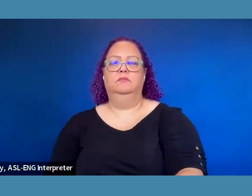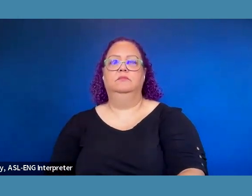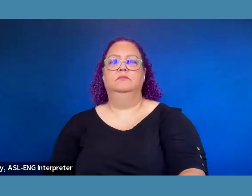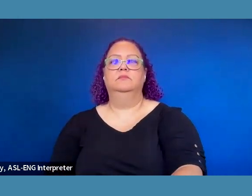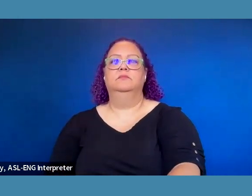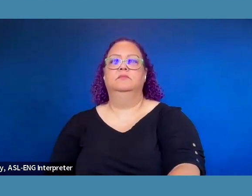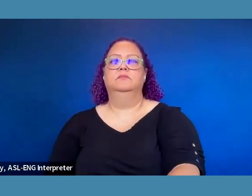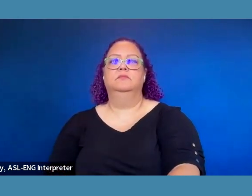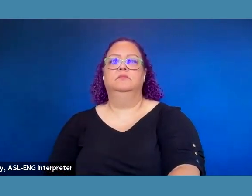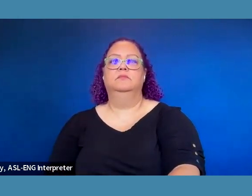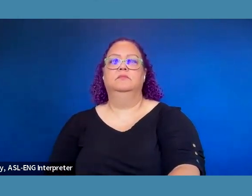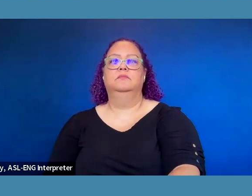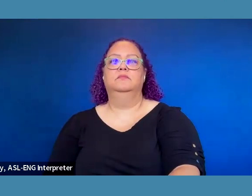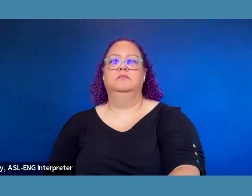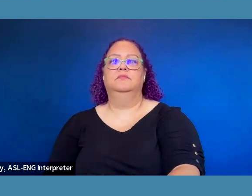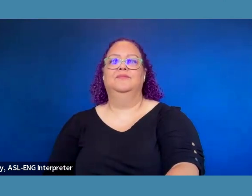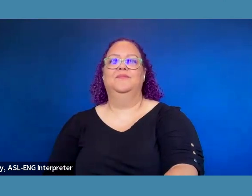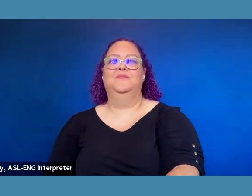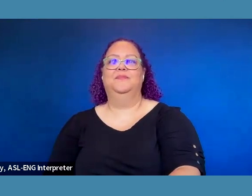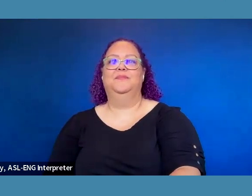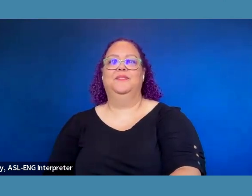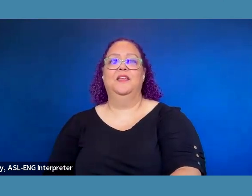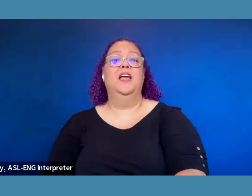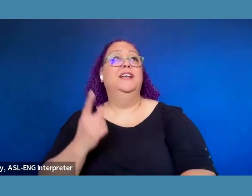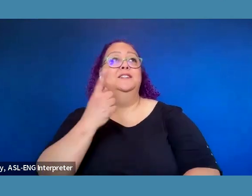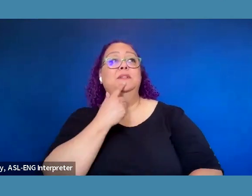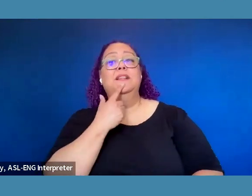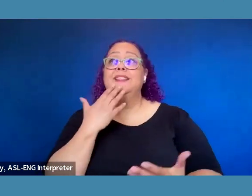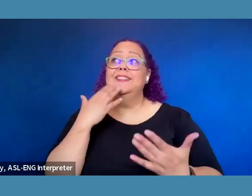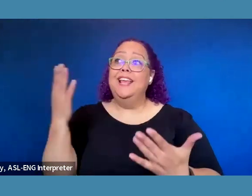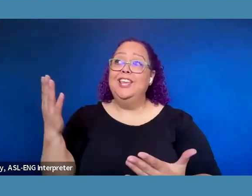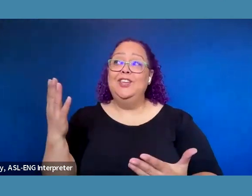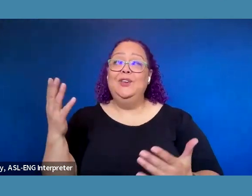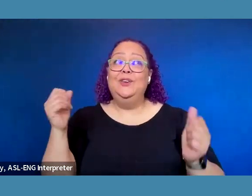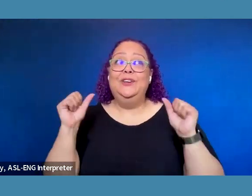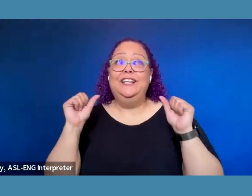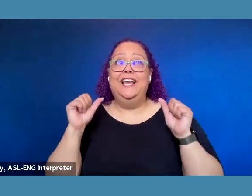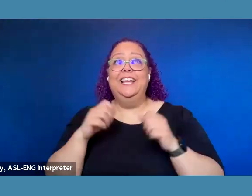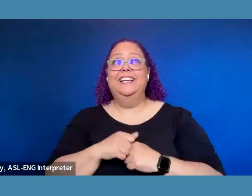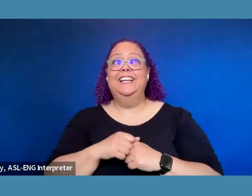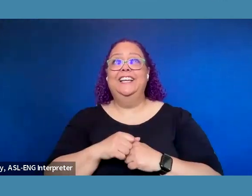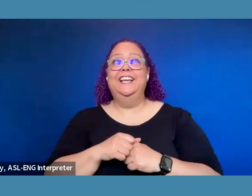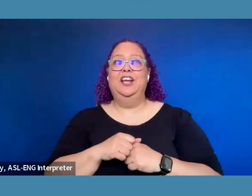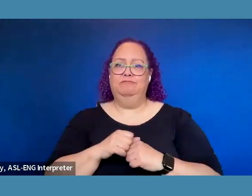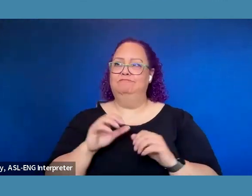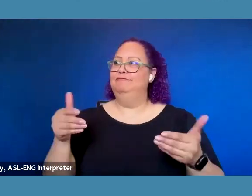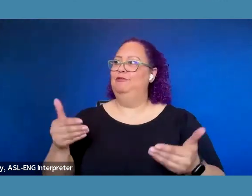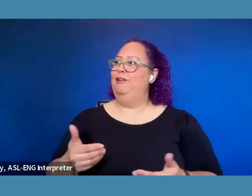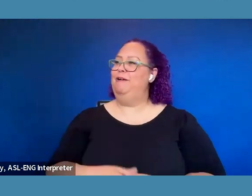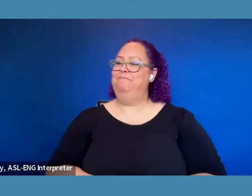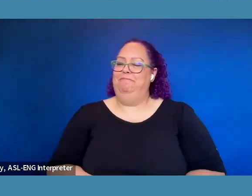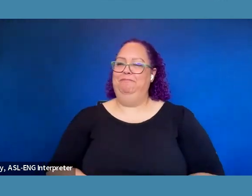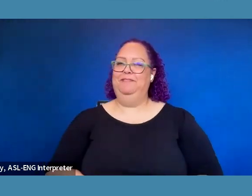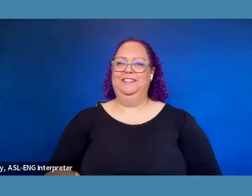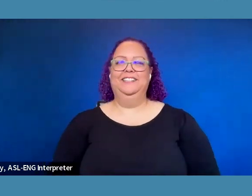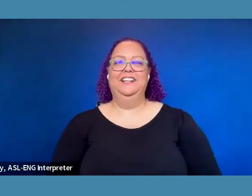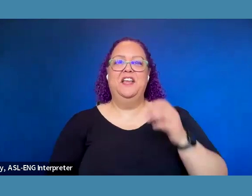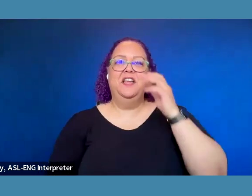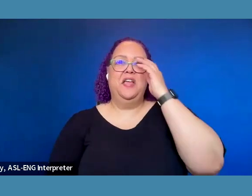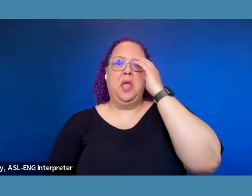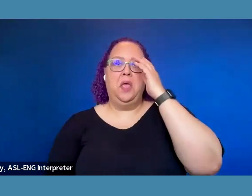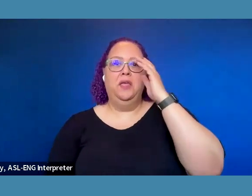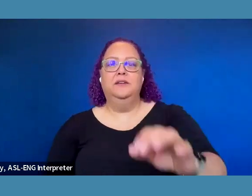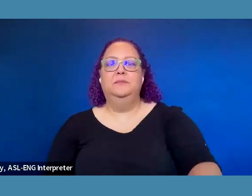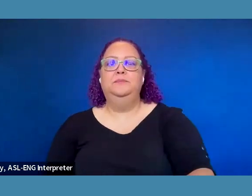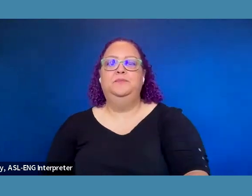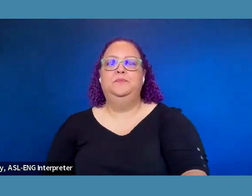Someone says thank you. You're welcome. Let's see. Let's see if I can think of